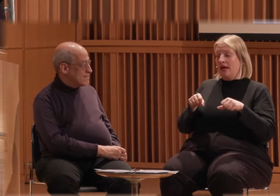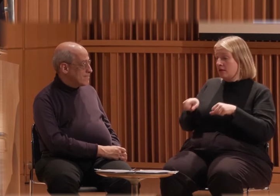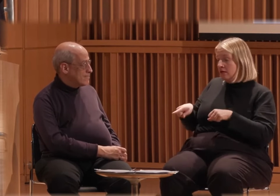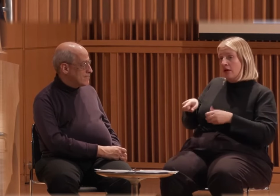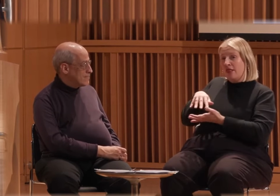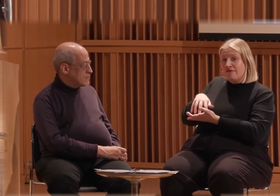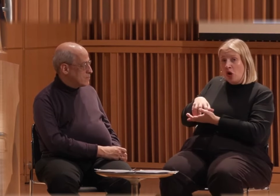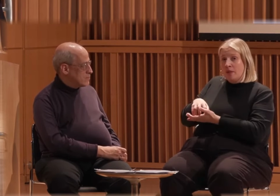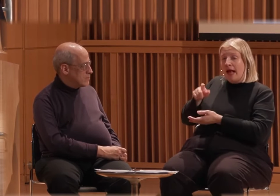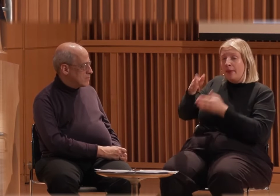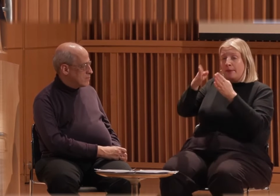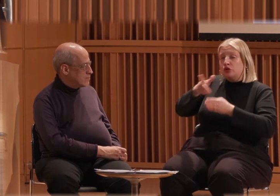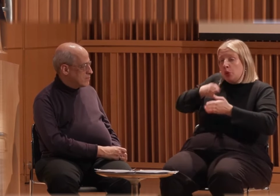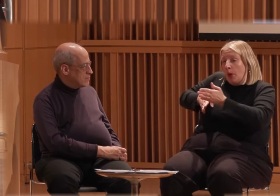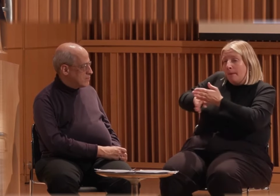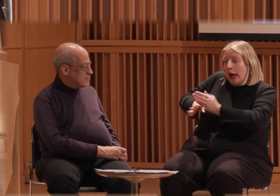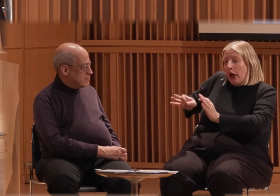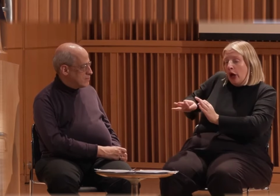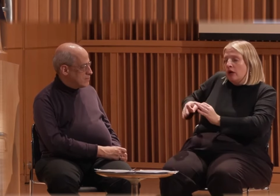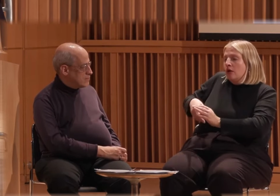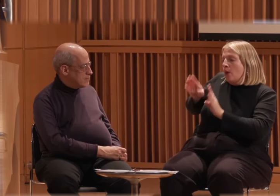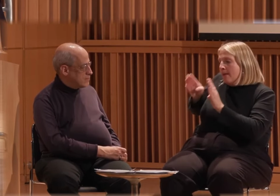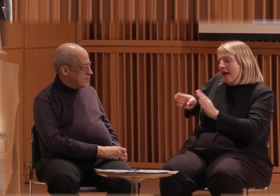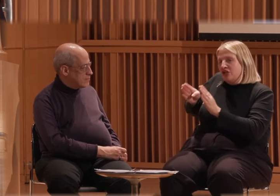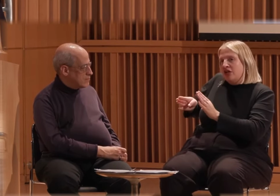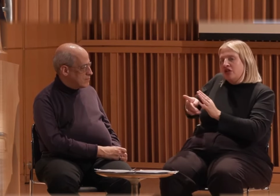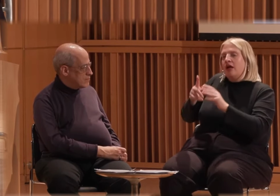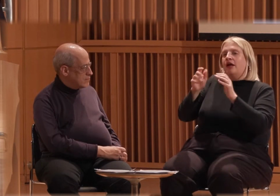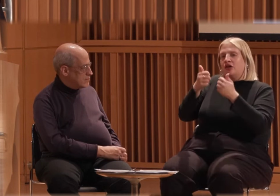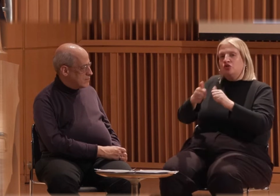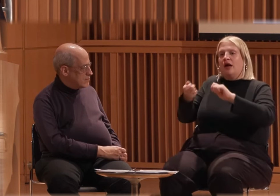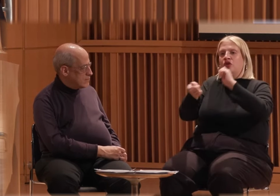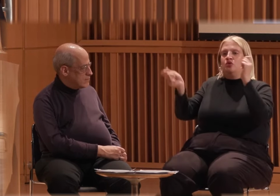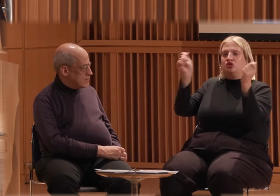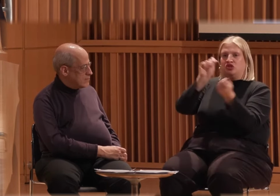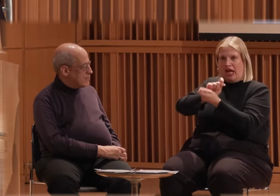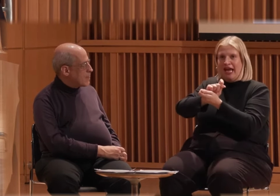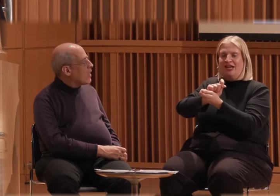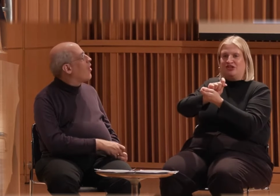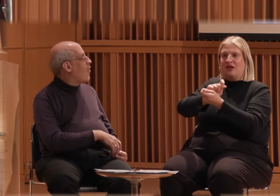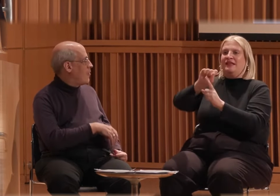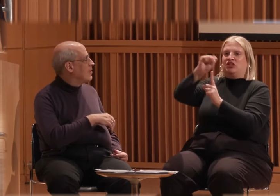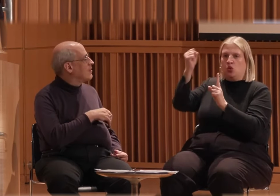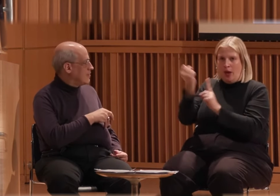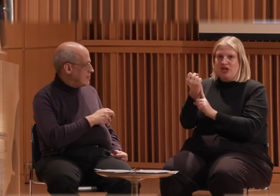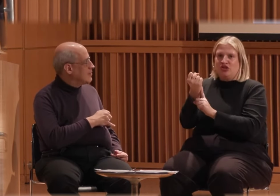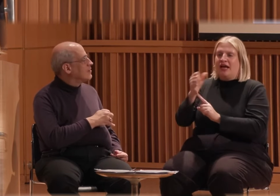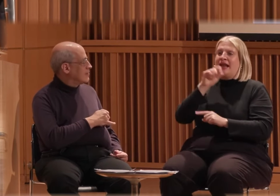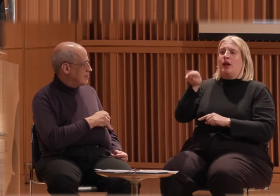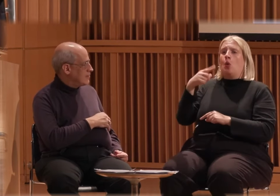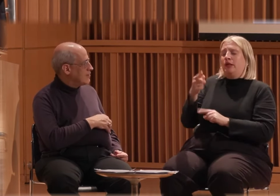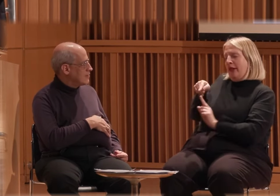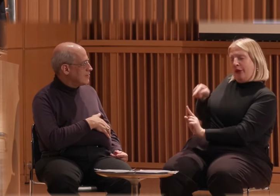miner's canary, and then we try to change the mine rather than the canary. And we don't try to flee, we try